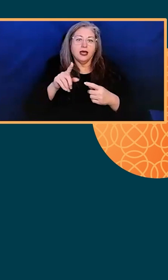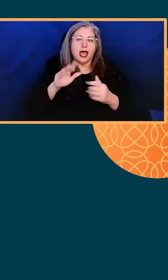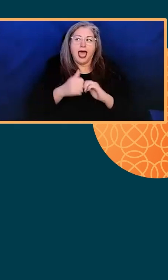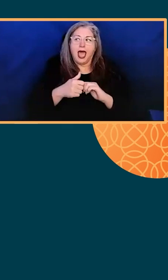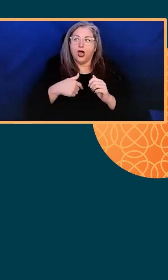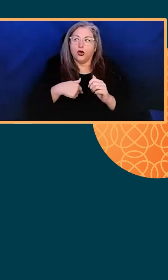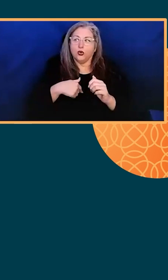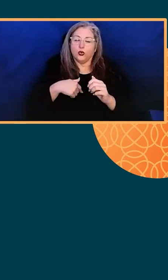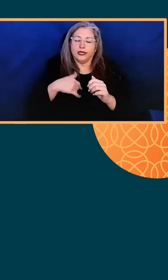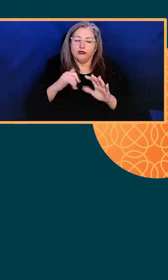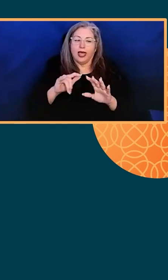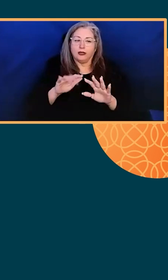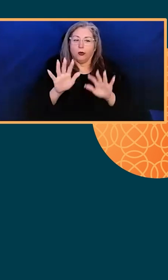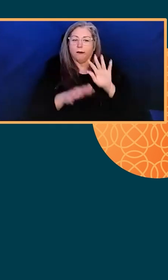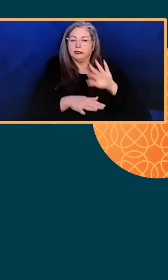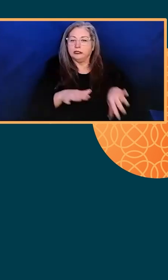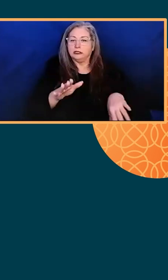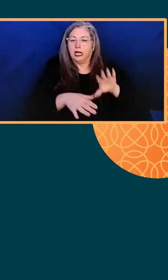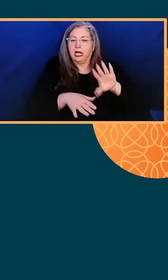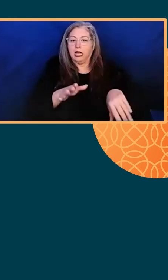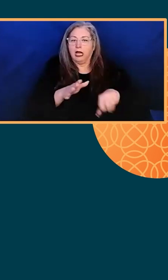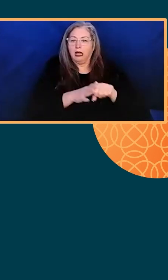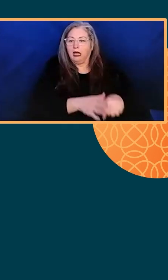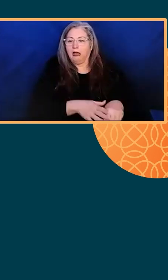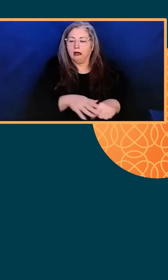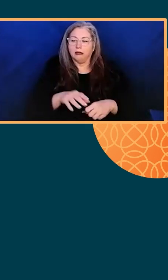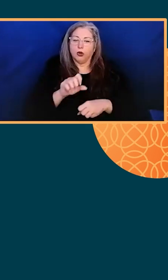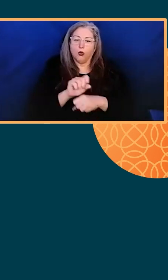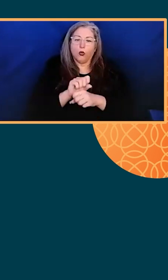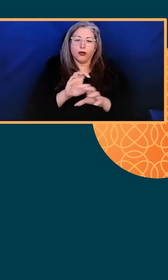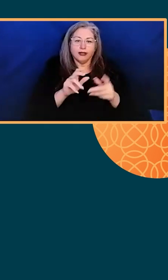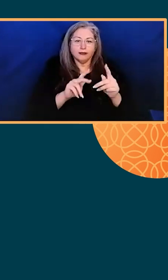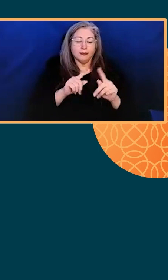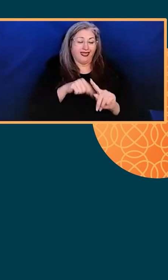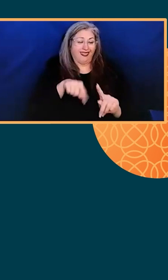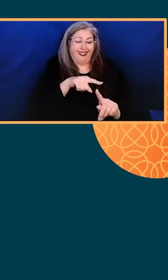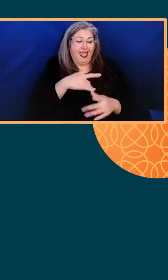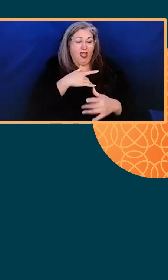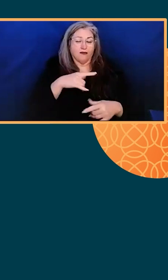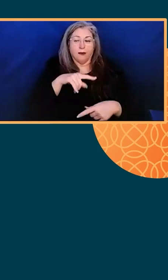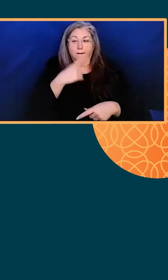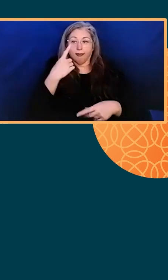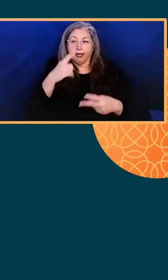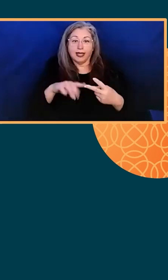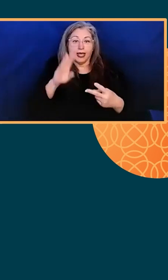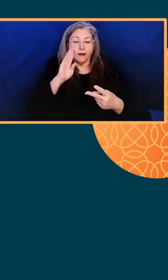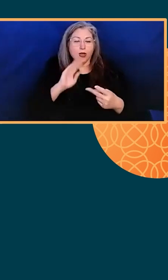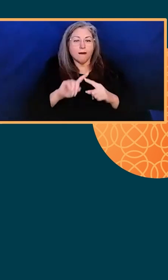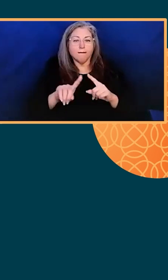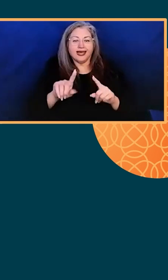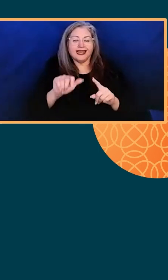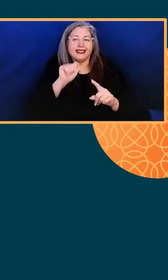push down working class people who are often Black and brown, but not the